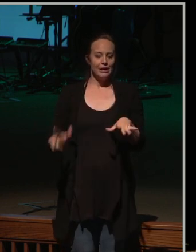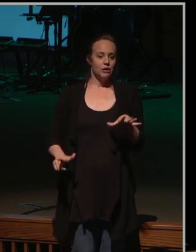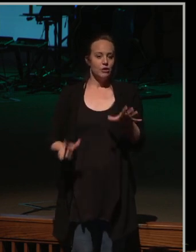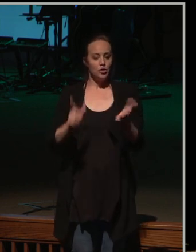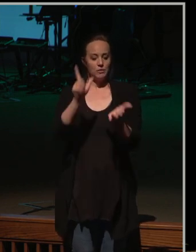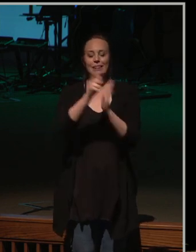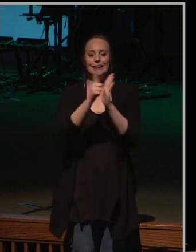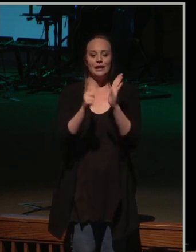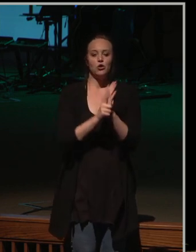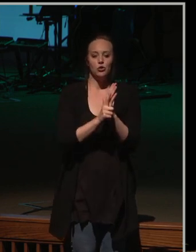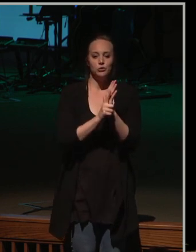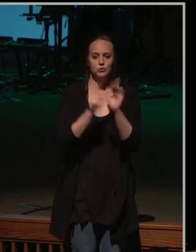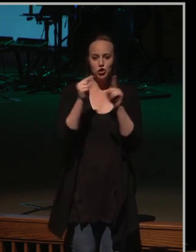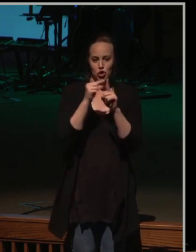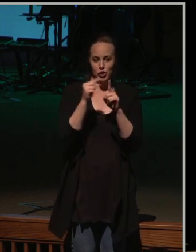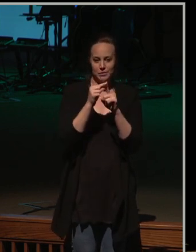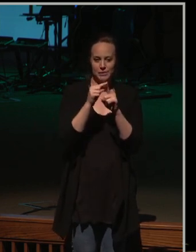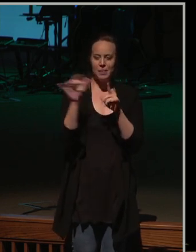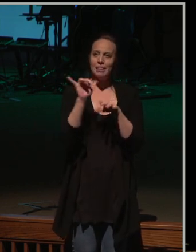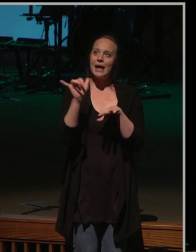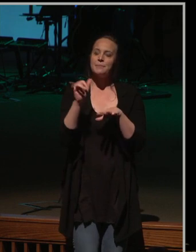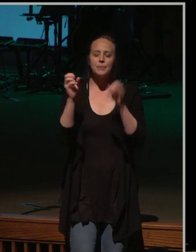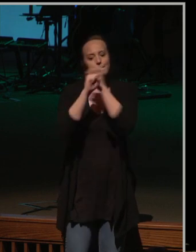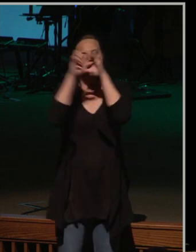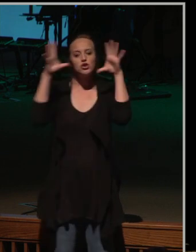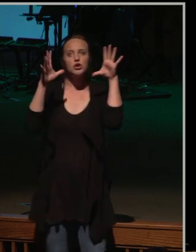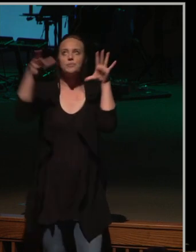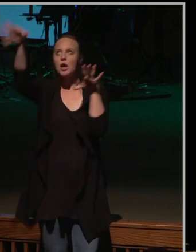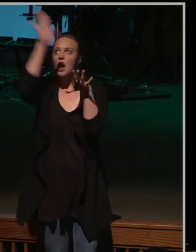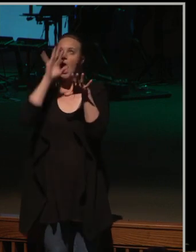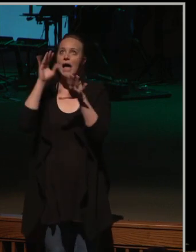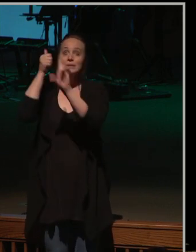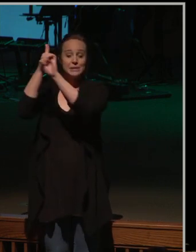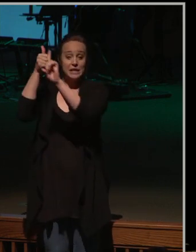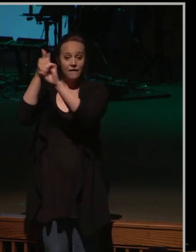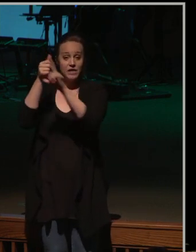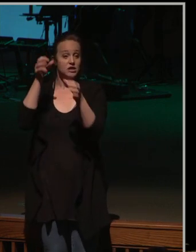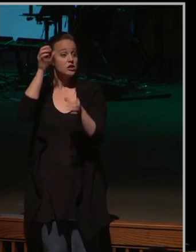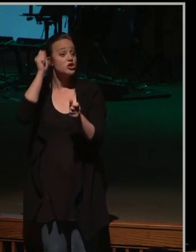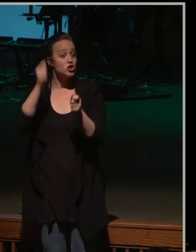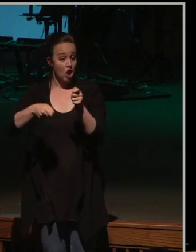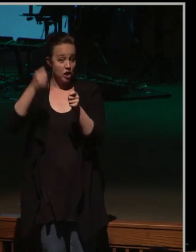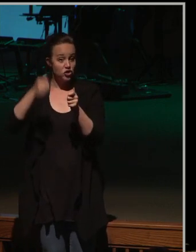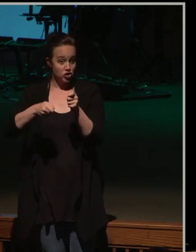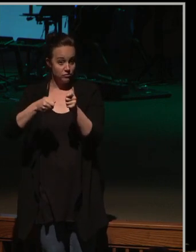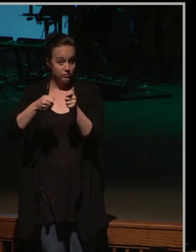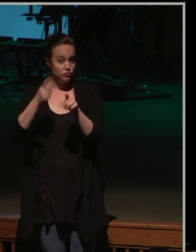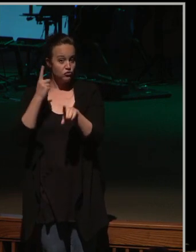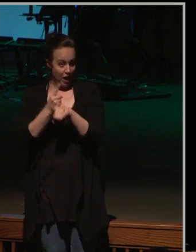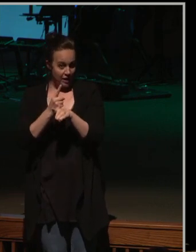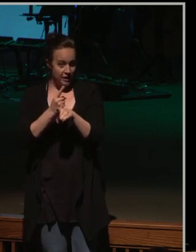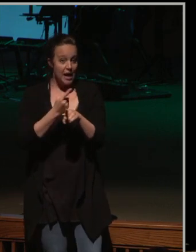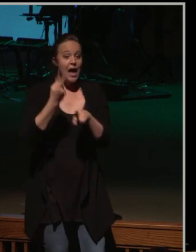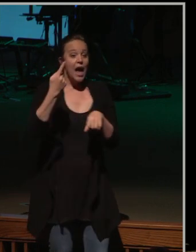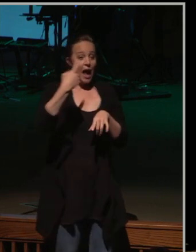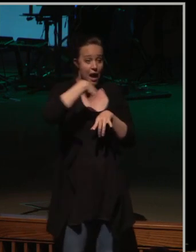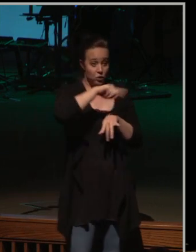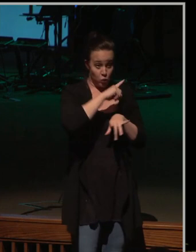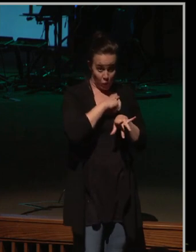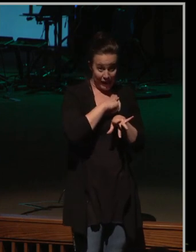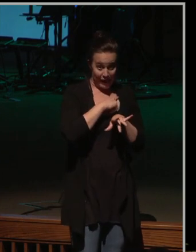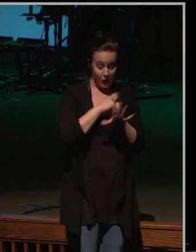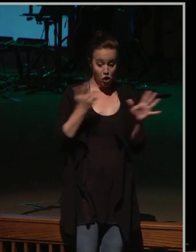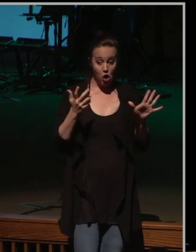judge. And you and I are on trial. And we have an accuser. Satan is accusing and bringing to mind all of